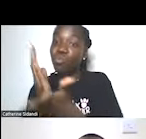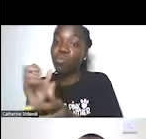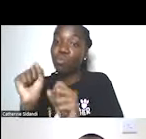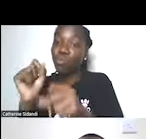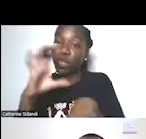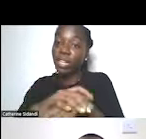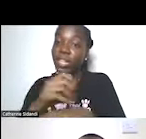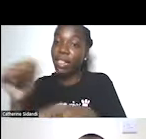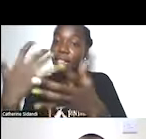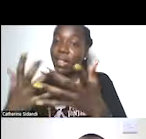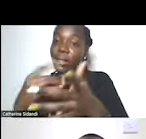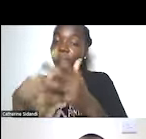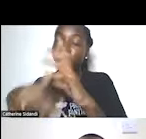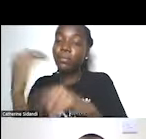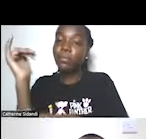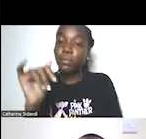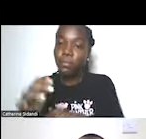it.